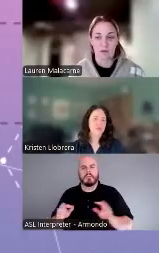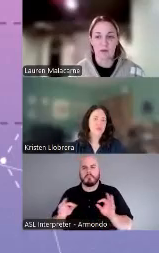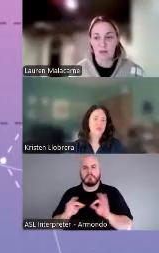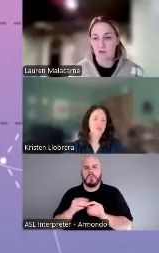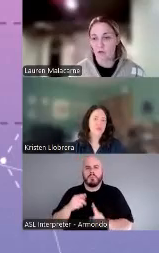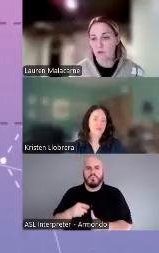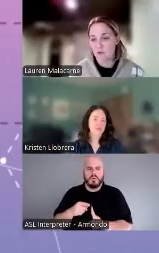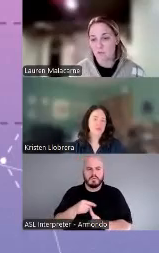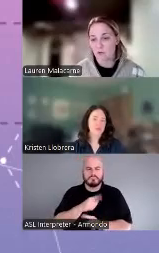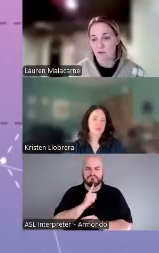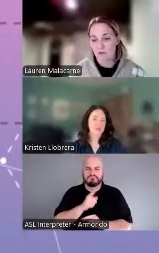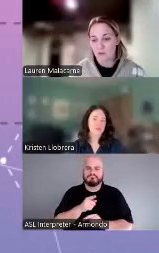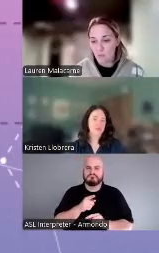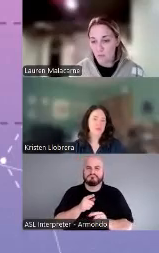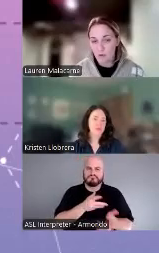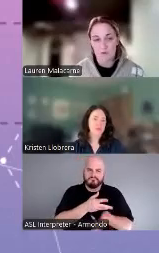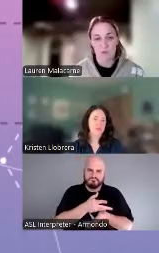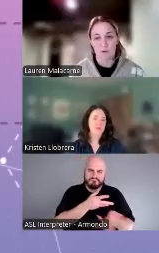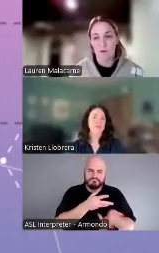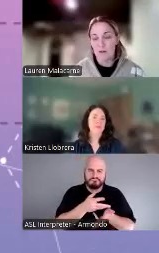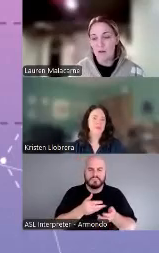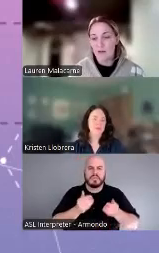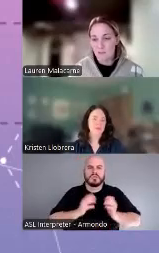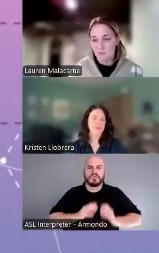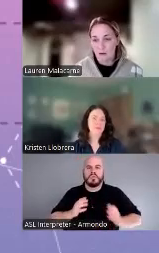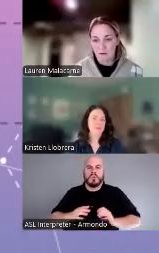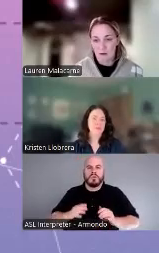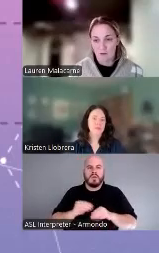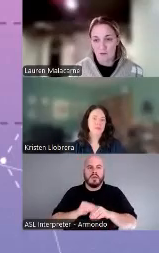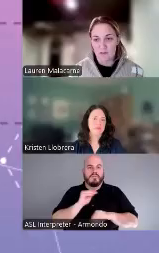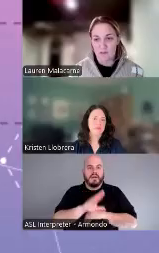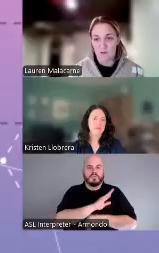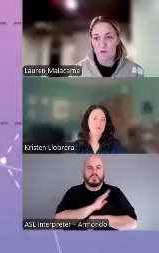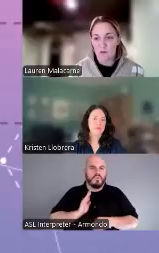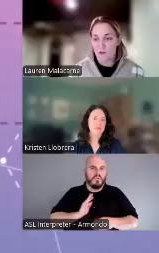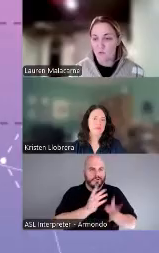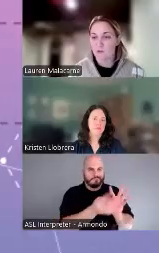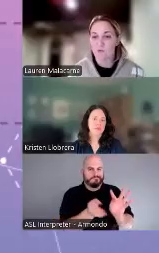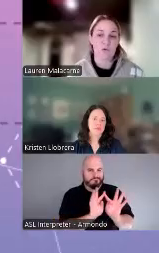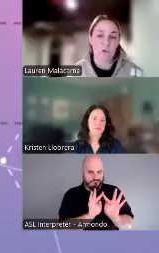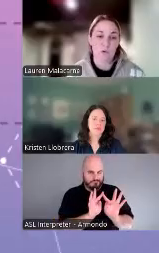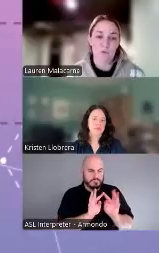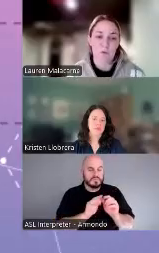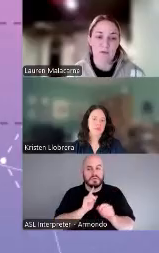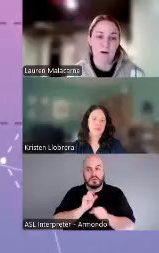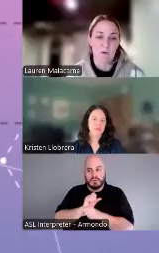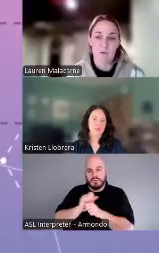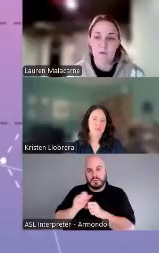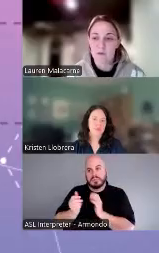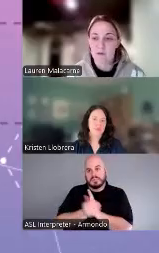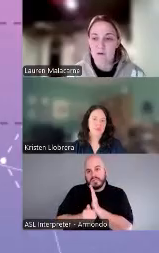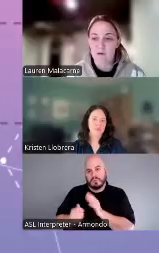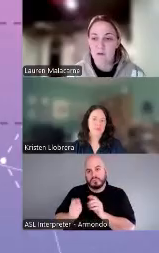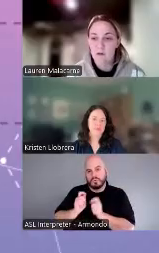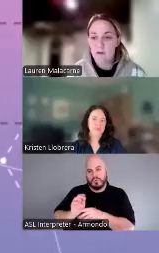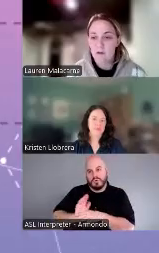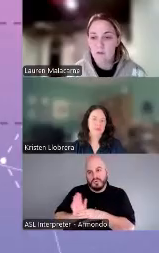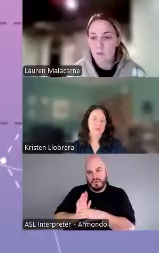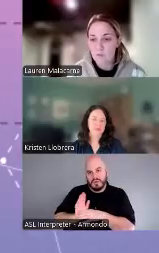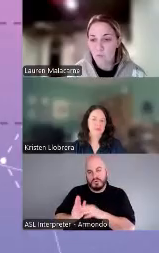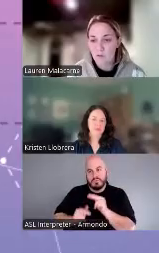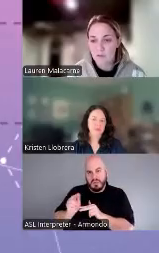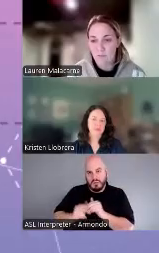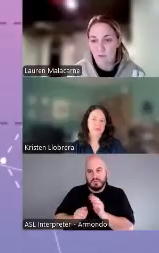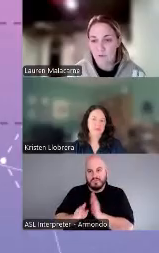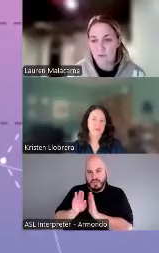we really engaged our consumer advisory board. So as we finally got these, the actual skill tutorials built out, that was the